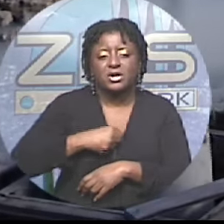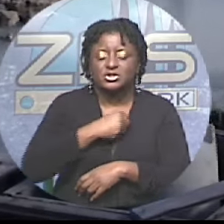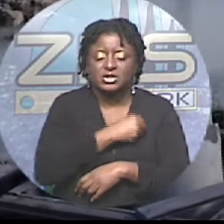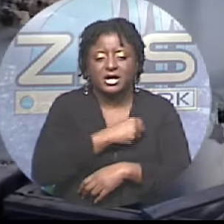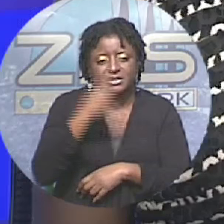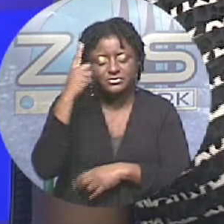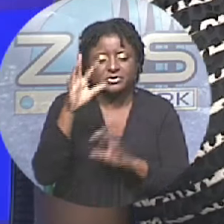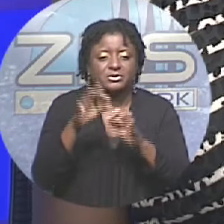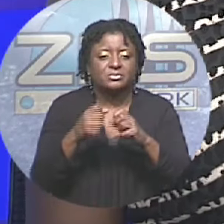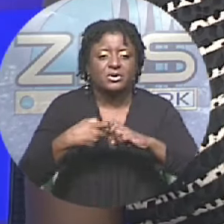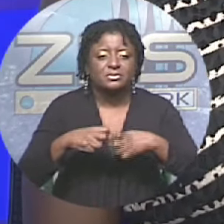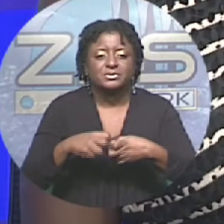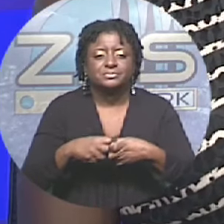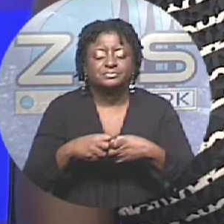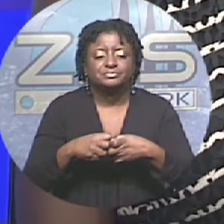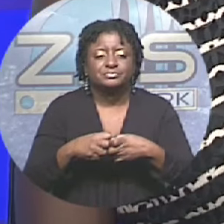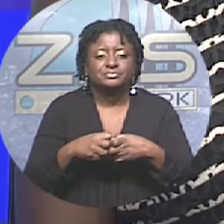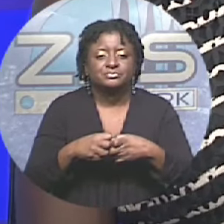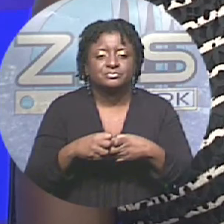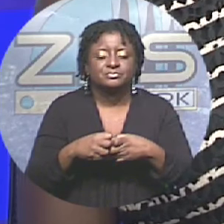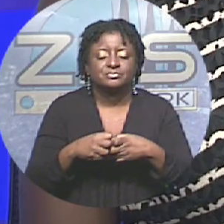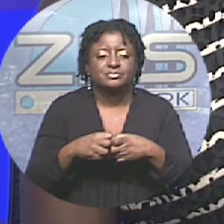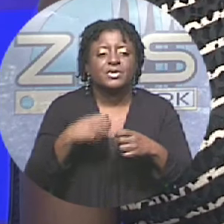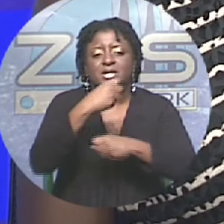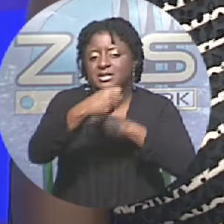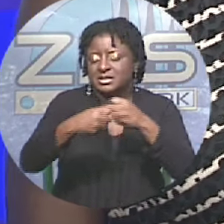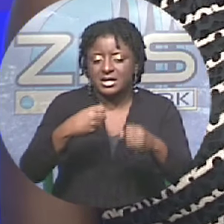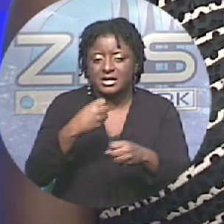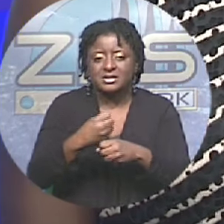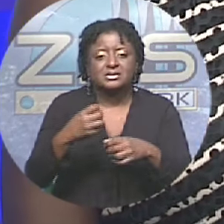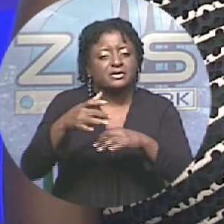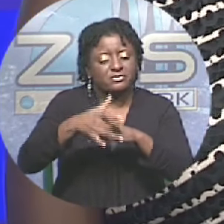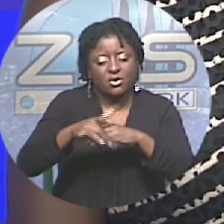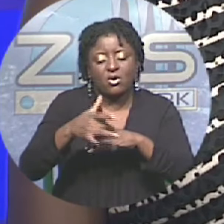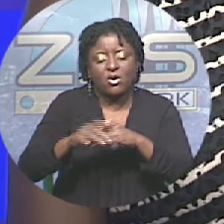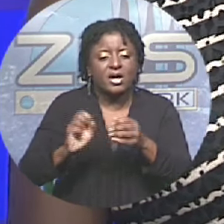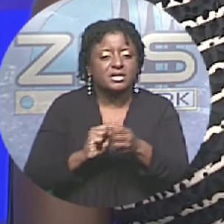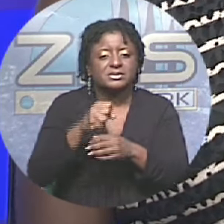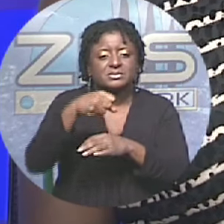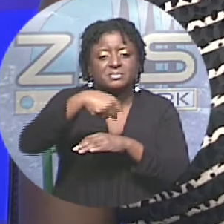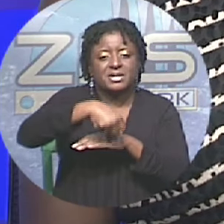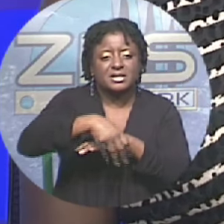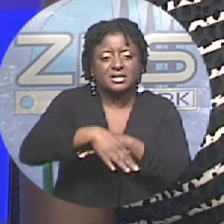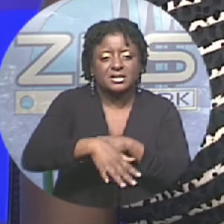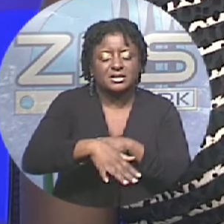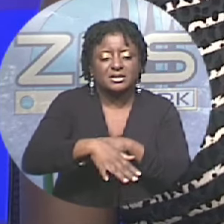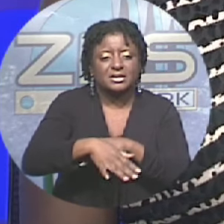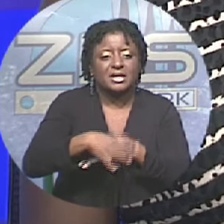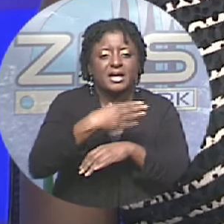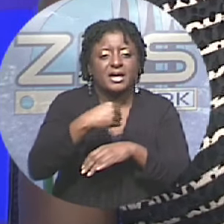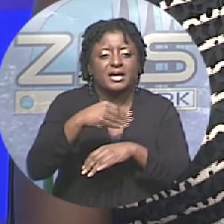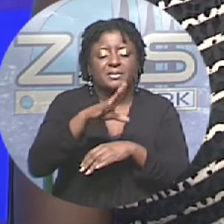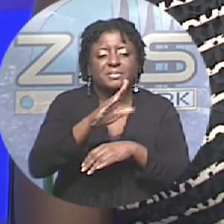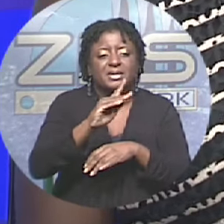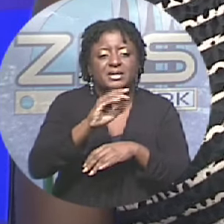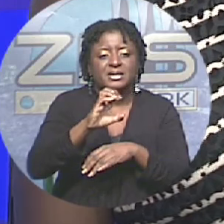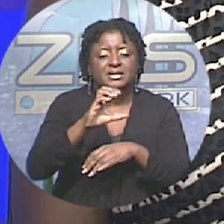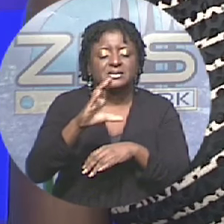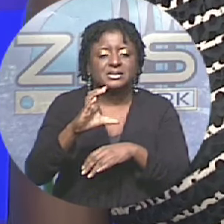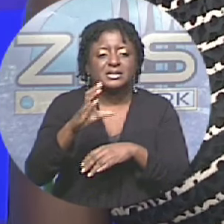Network News. Thanks so much, Sieska. Years of oil spills at Clifton Pier that BC has taken heat for have contributed